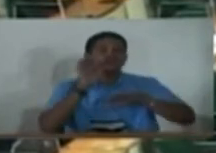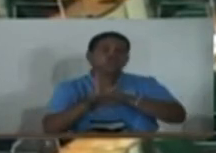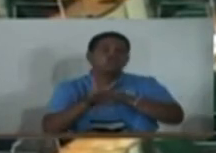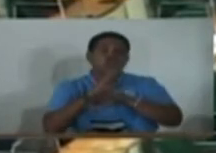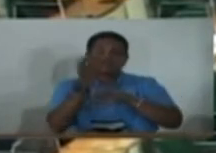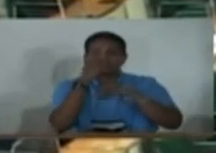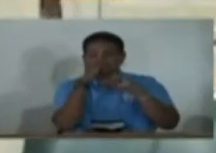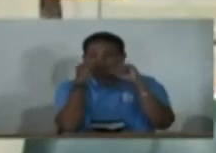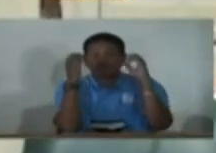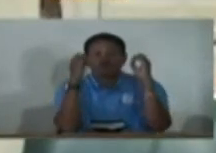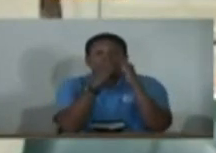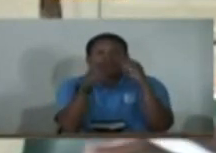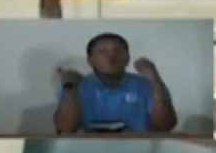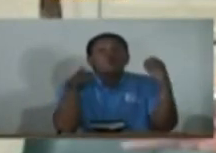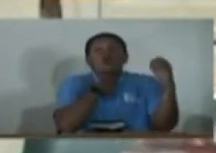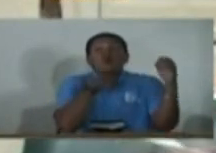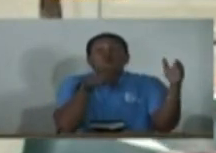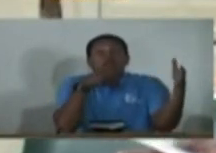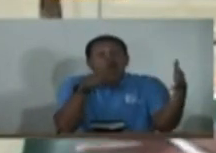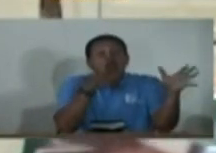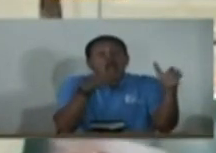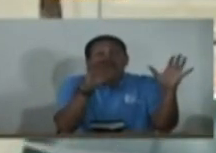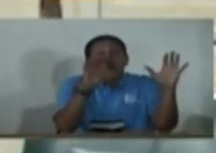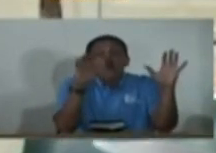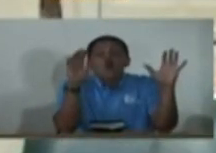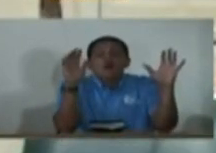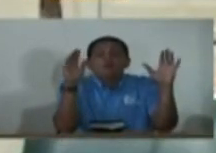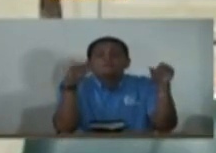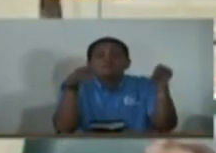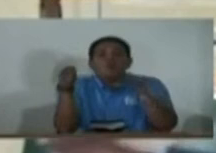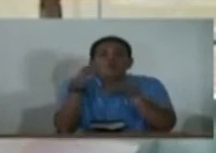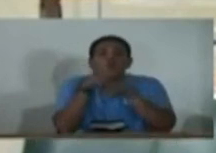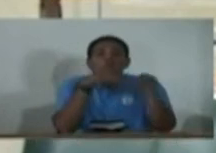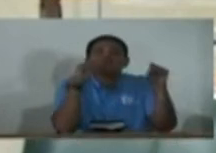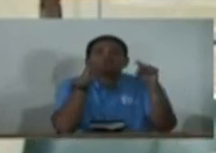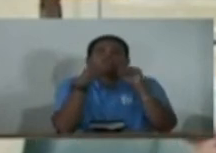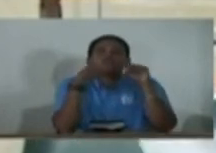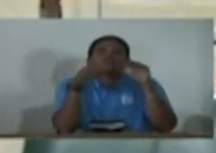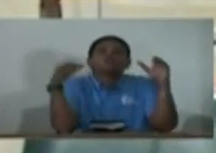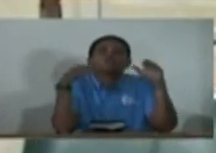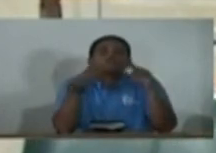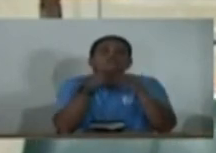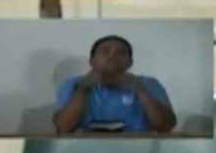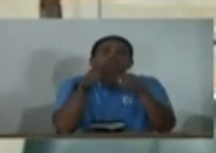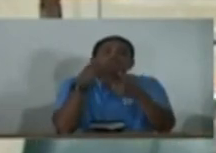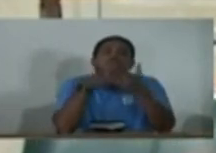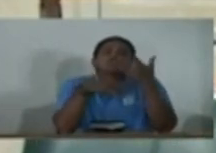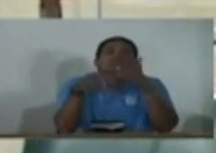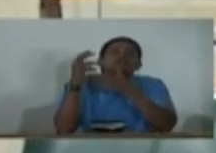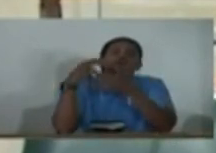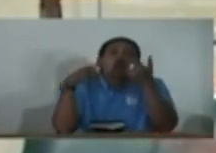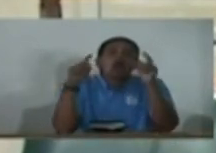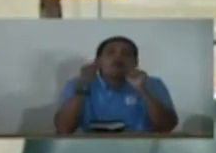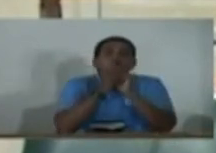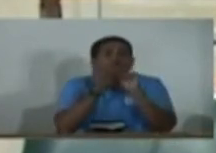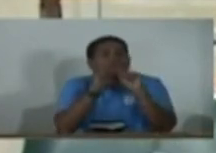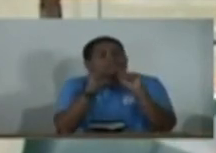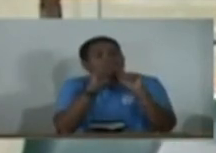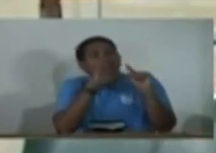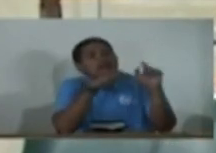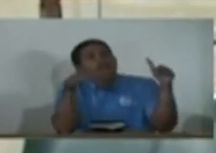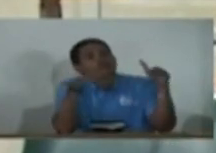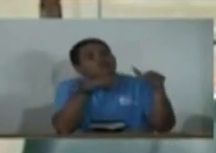So the more we allow more movement of different groups that are going to interact with different age